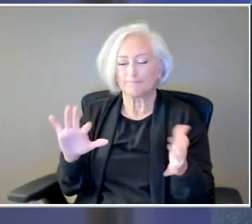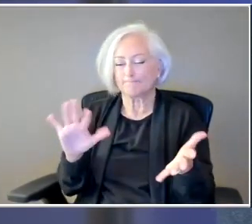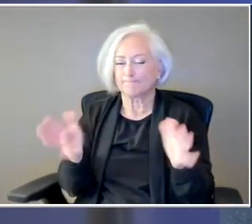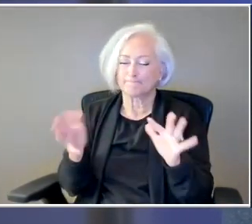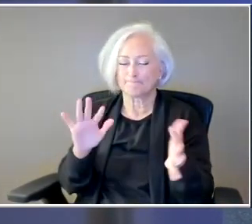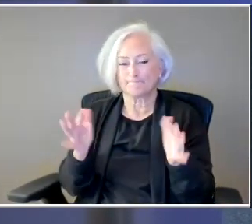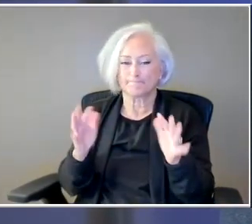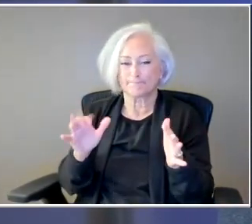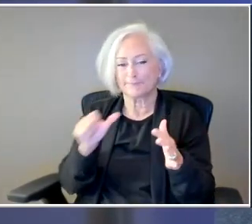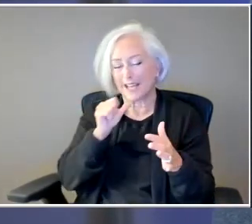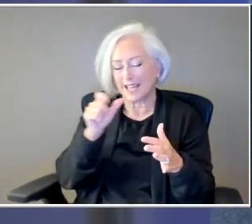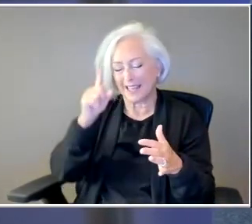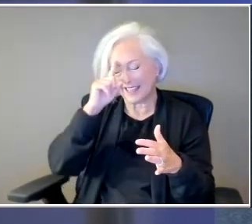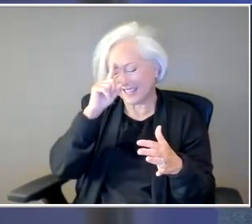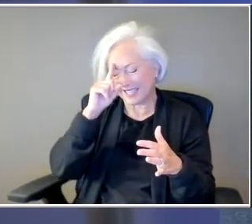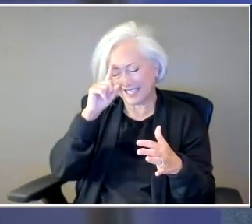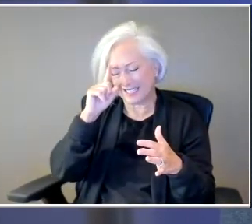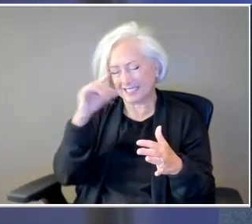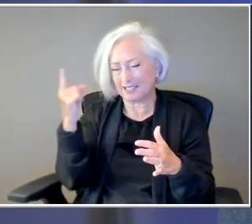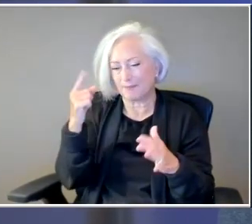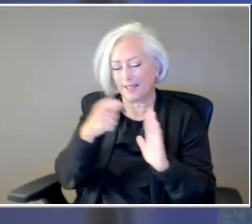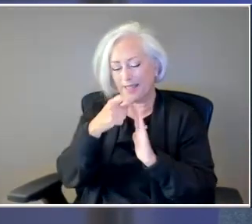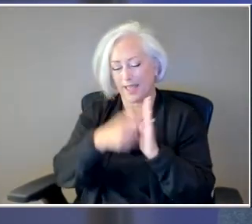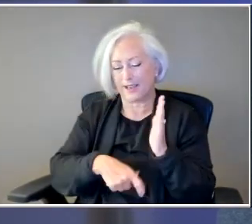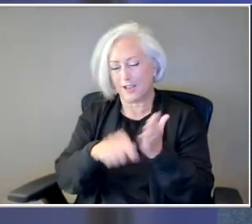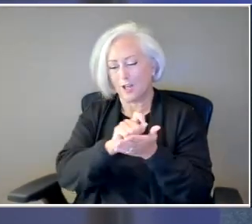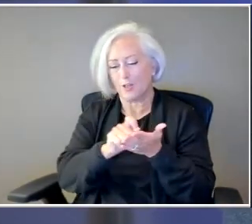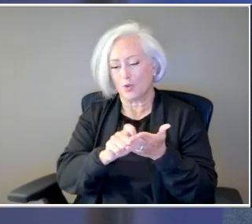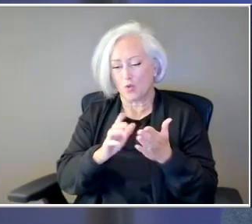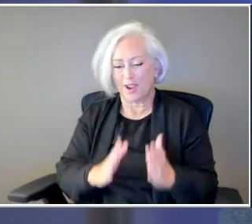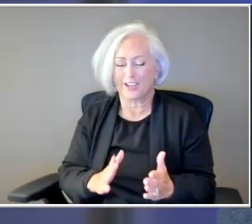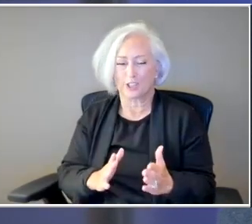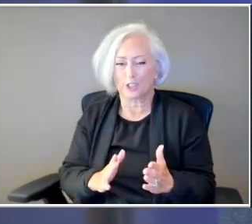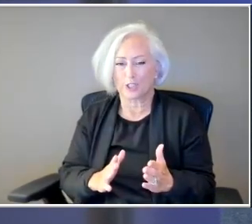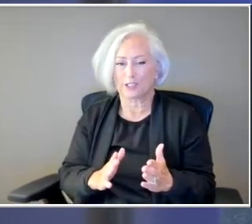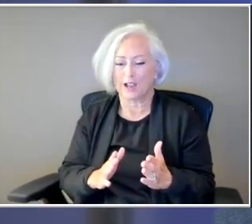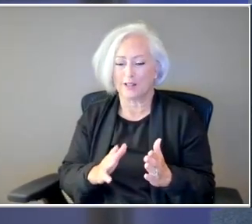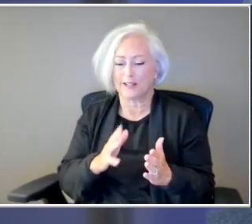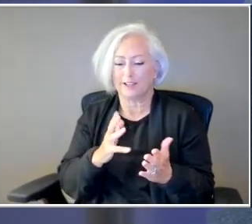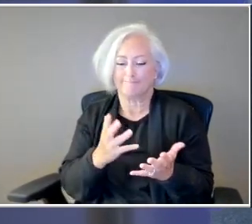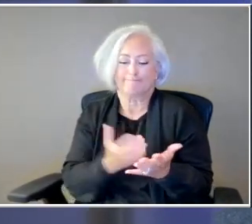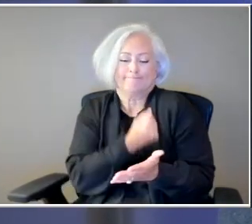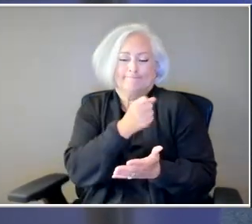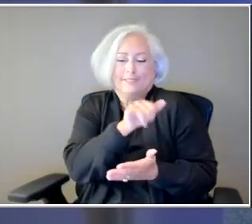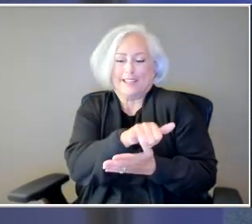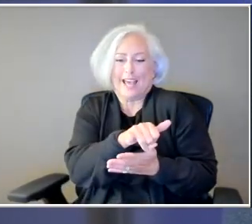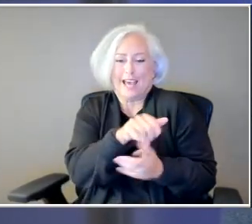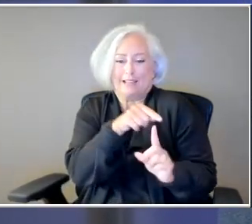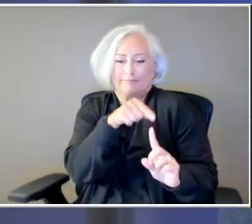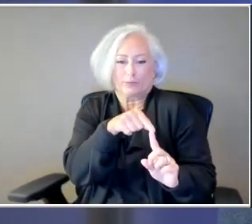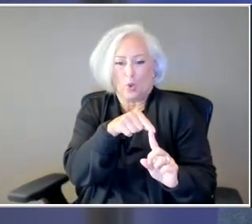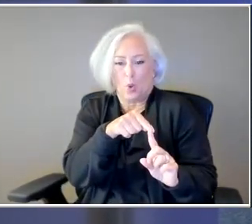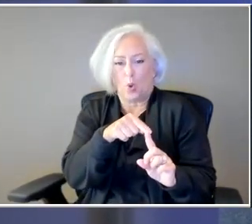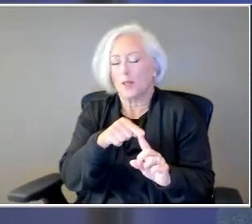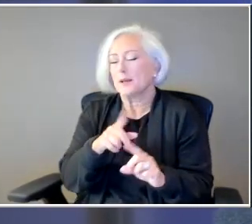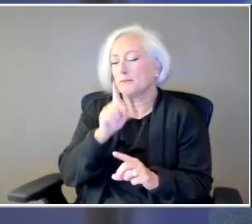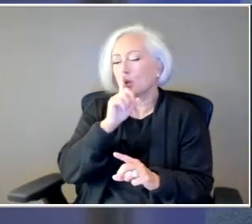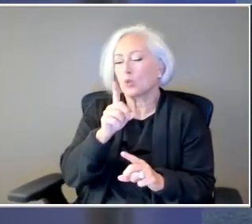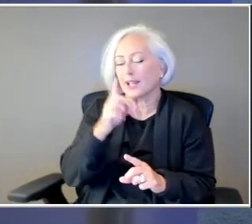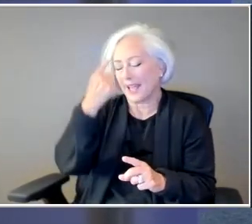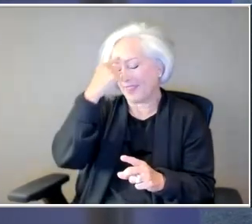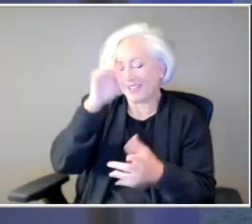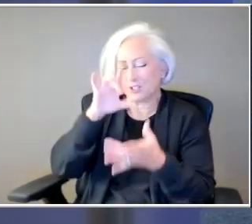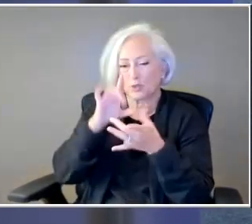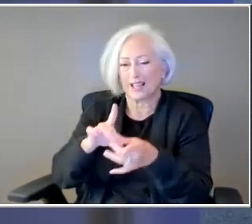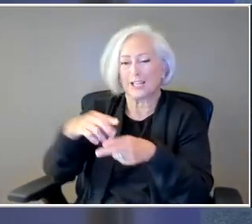think it's something that the journalists kind of poached on. But it probably had to do with weight, the weight status. So, people